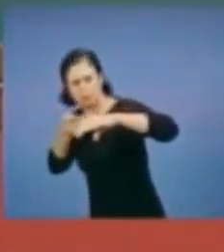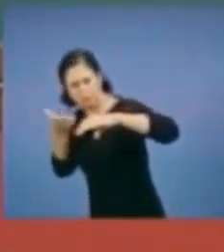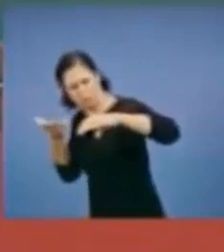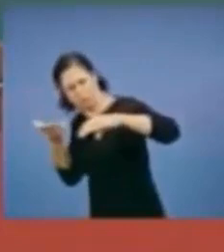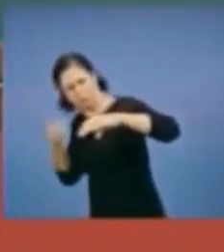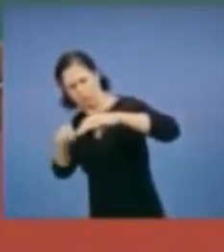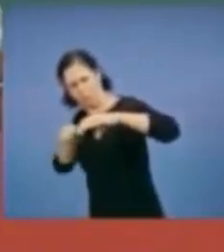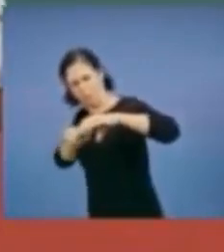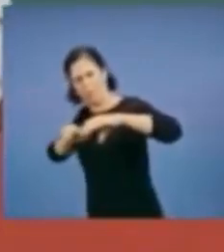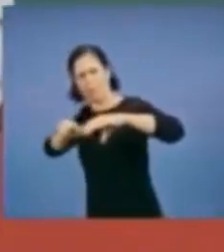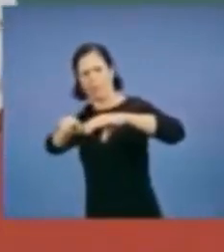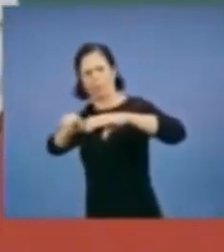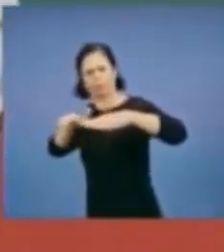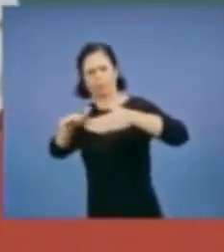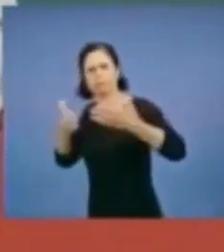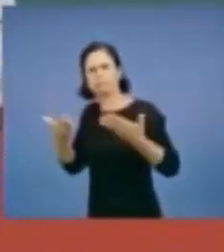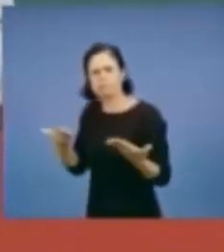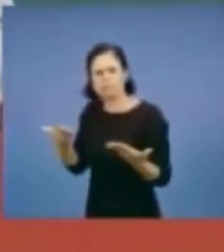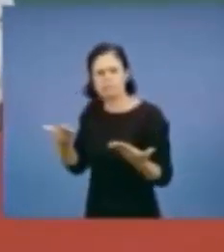and